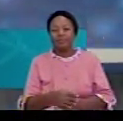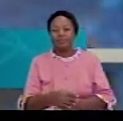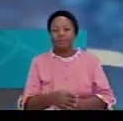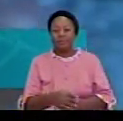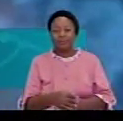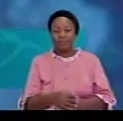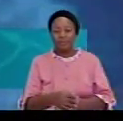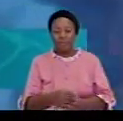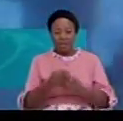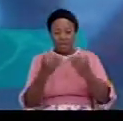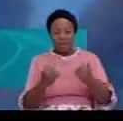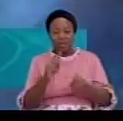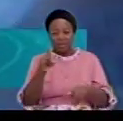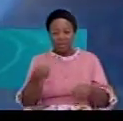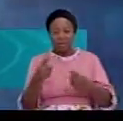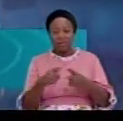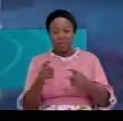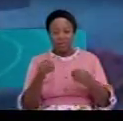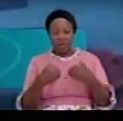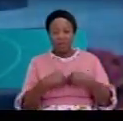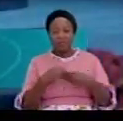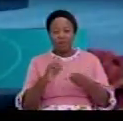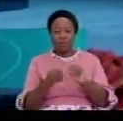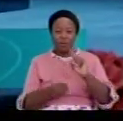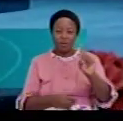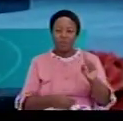Now you are going to have number one,